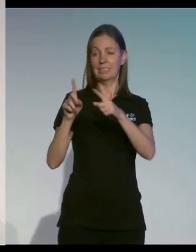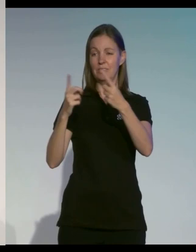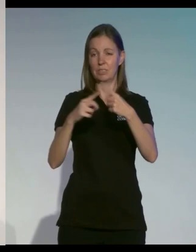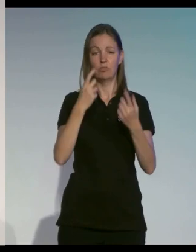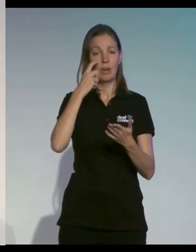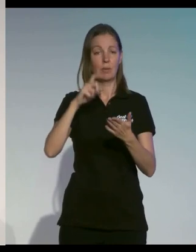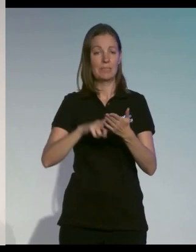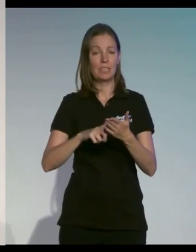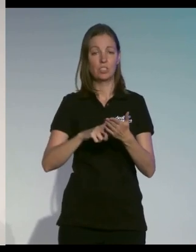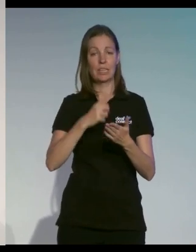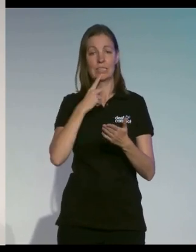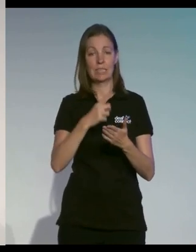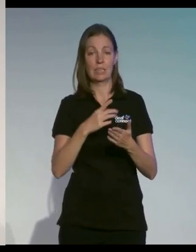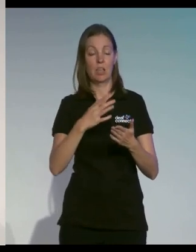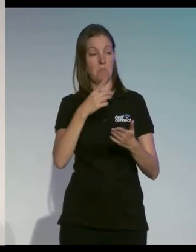Review, that Poland